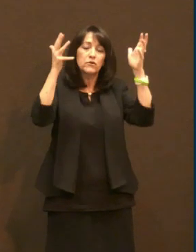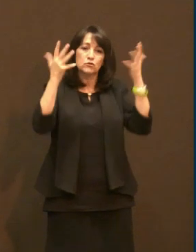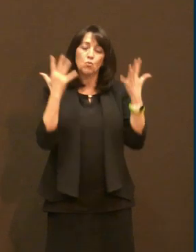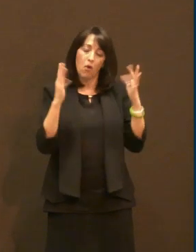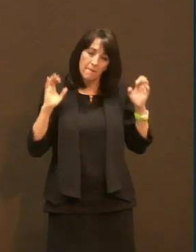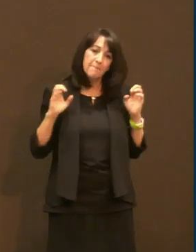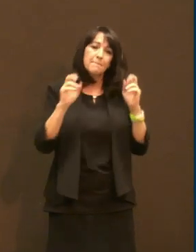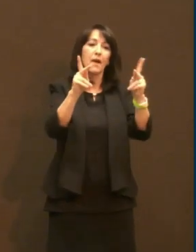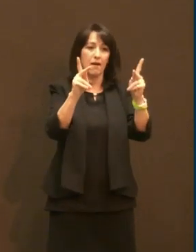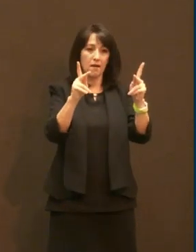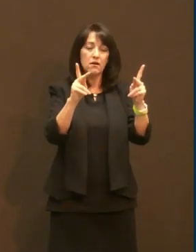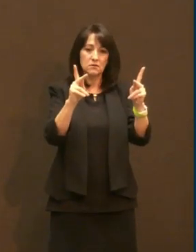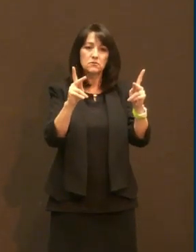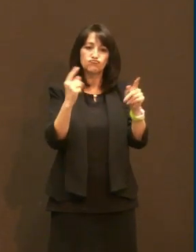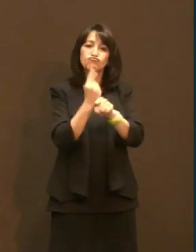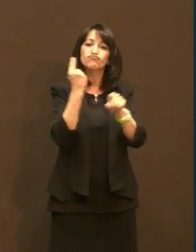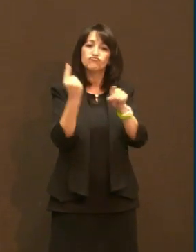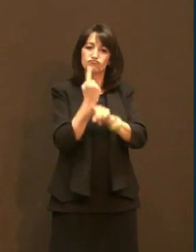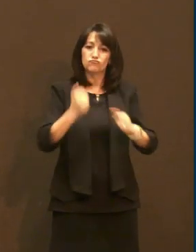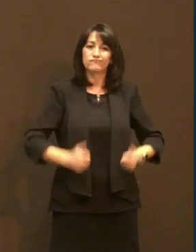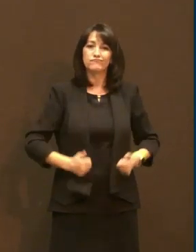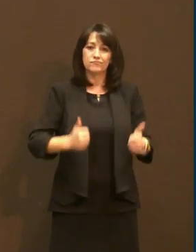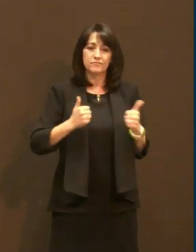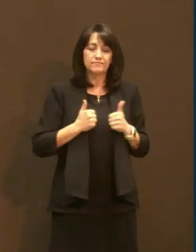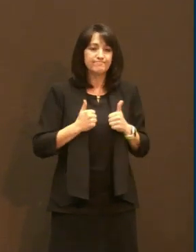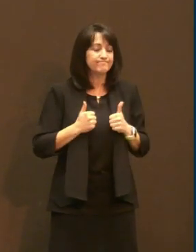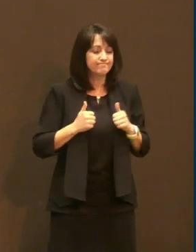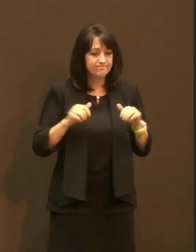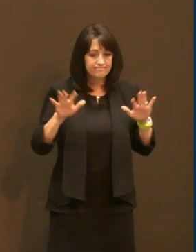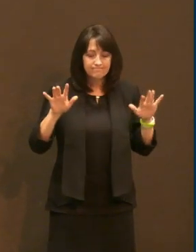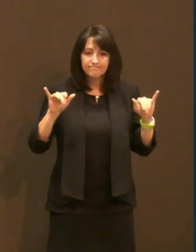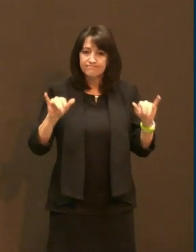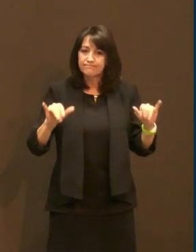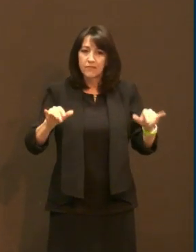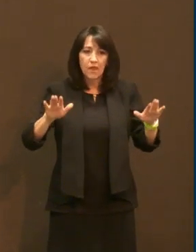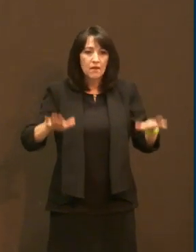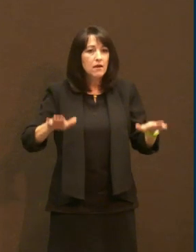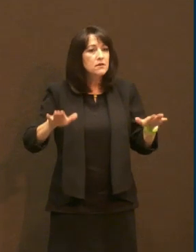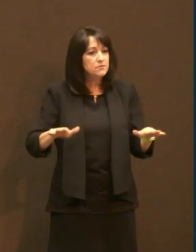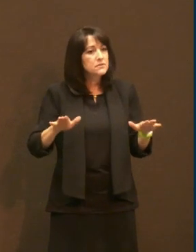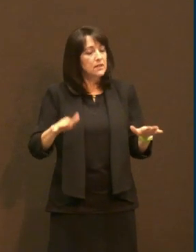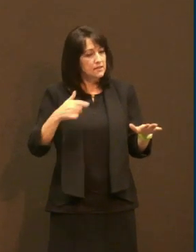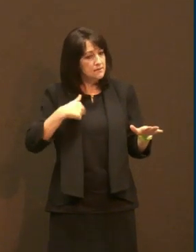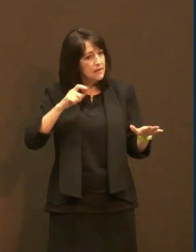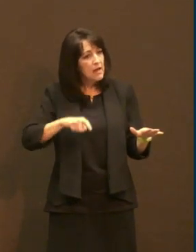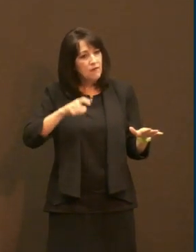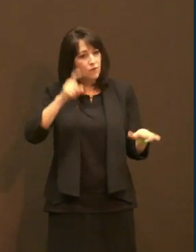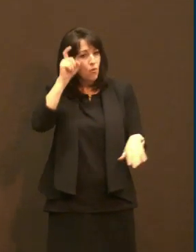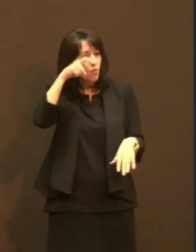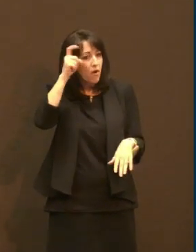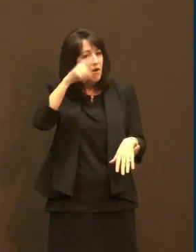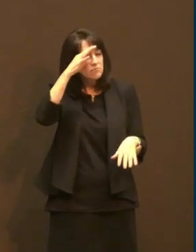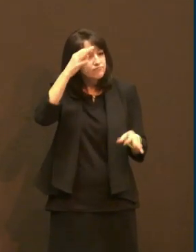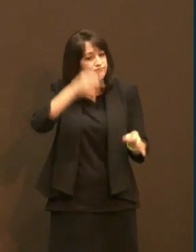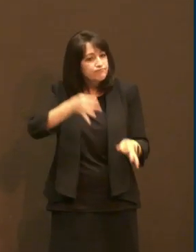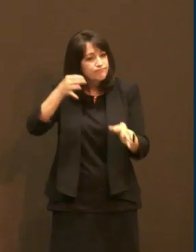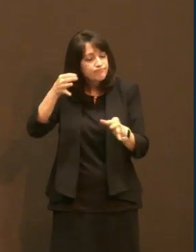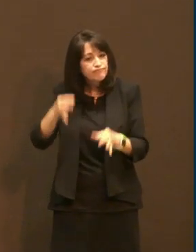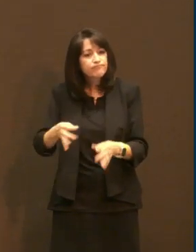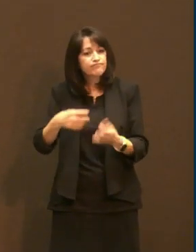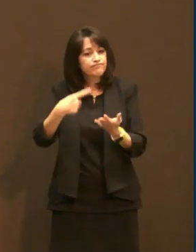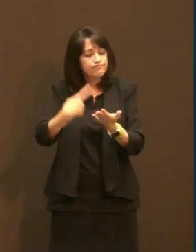been organizing and on a regular basis with the Delaware Prosperity Partnership for